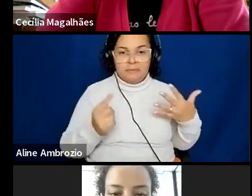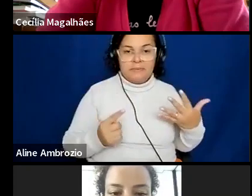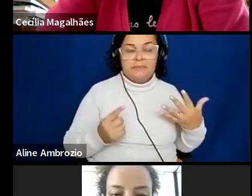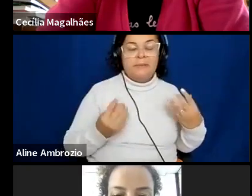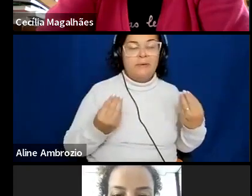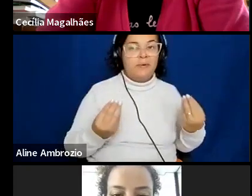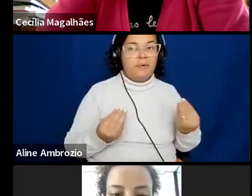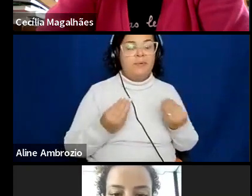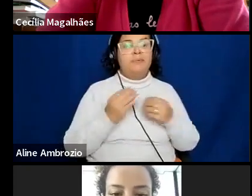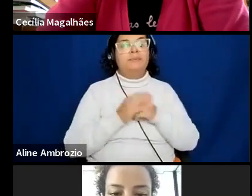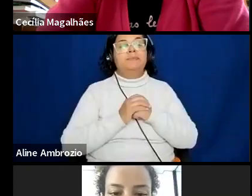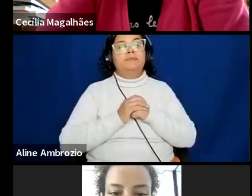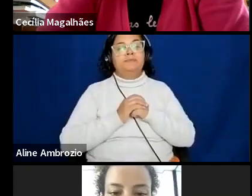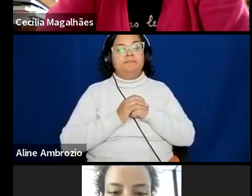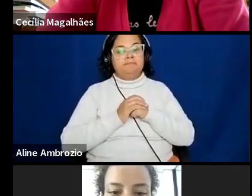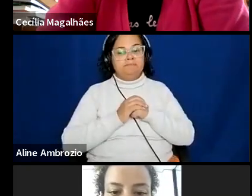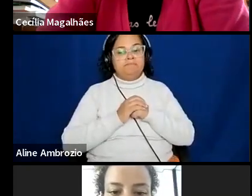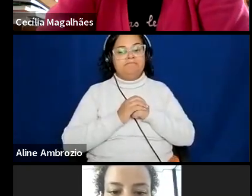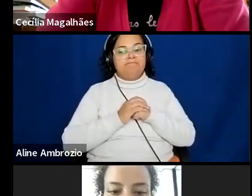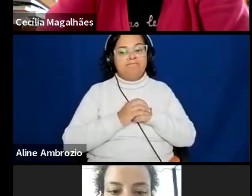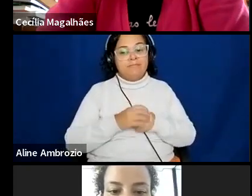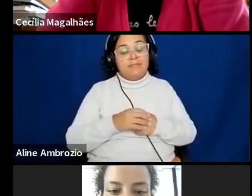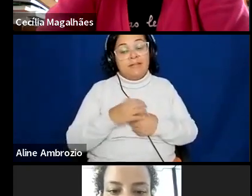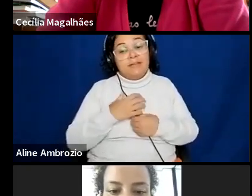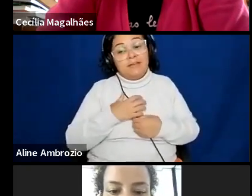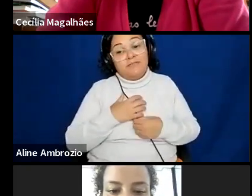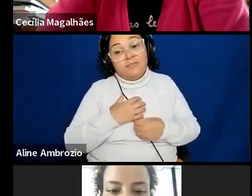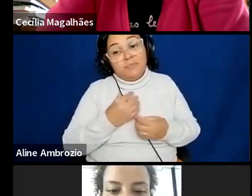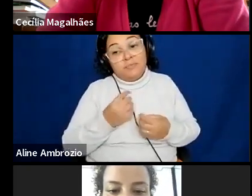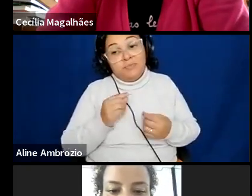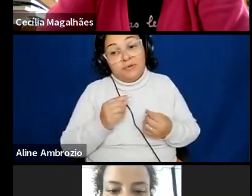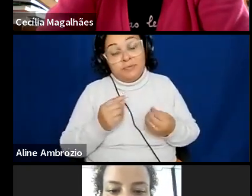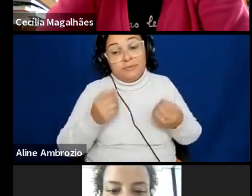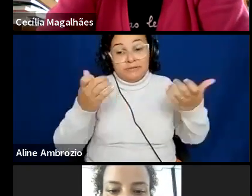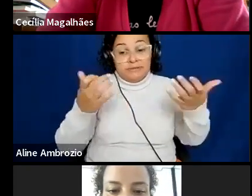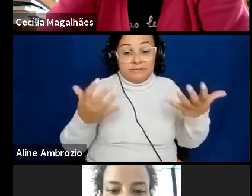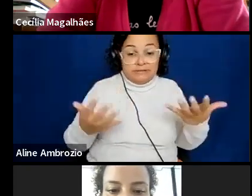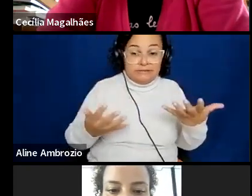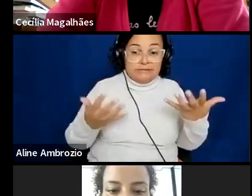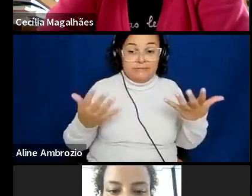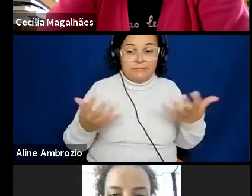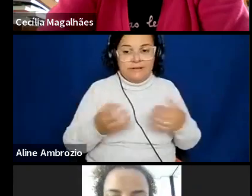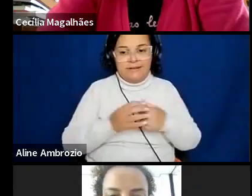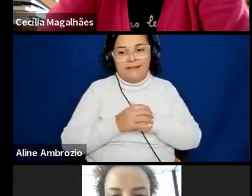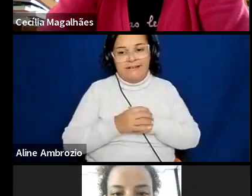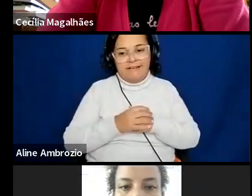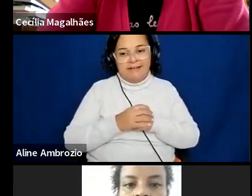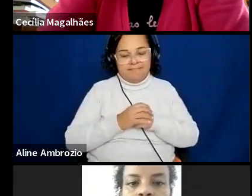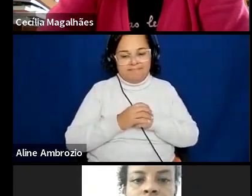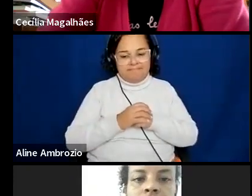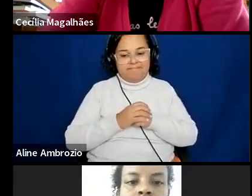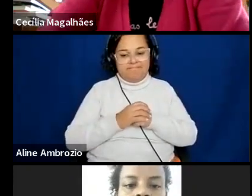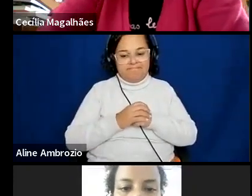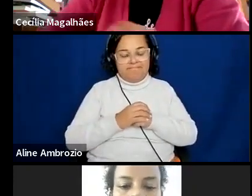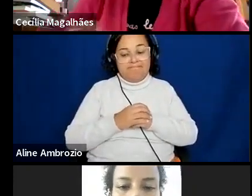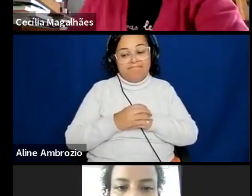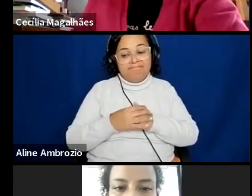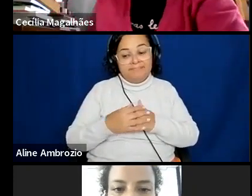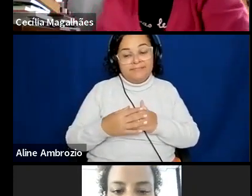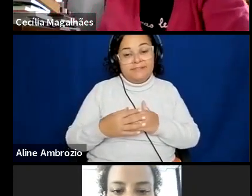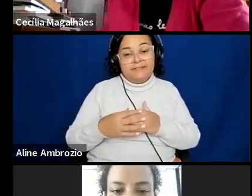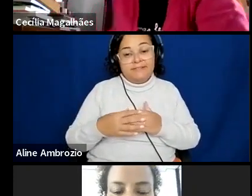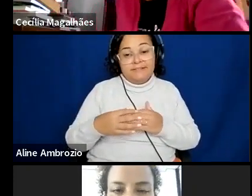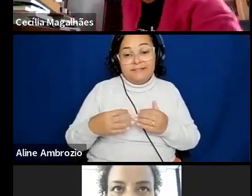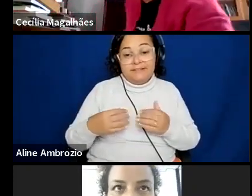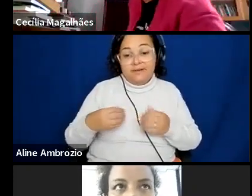I hesitate to give any specific recommendation on this, because I'm